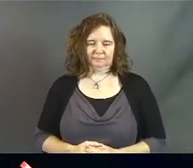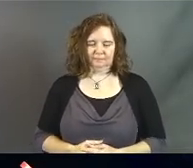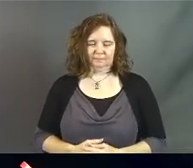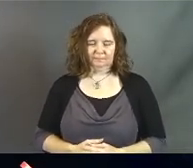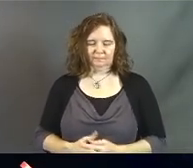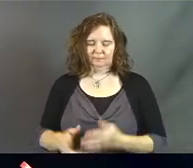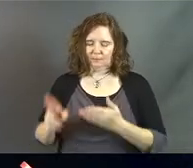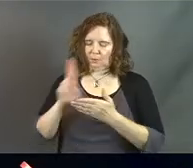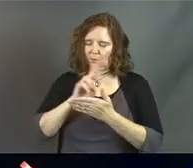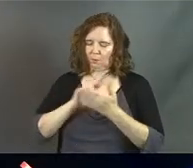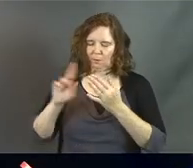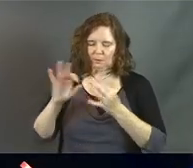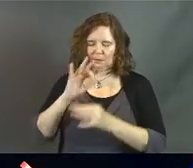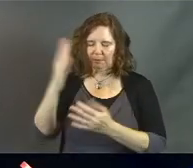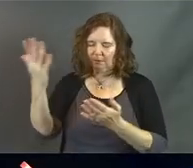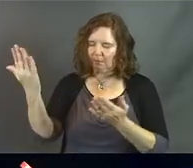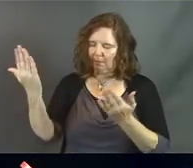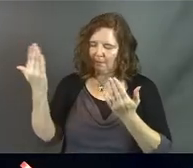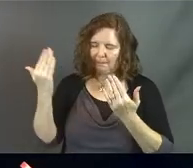Holy Spirit, come.